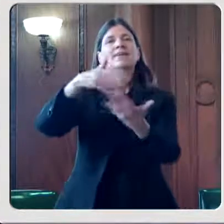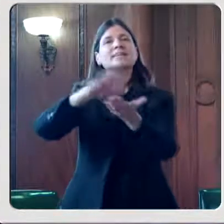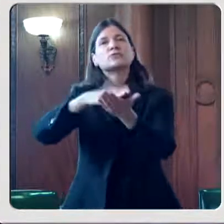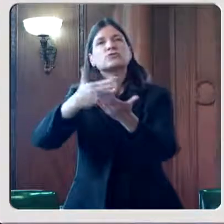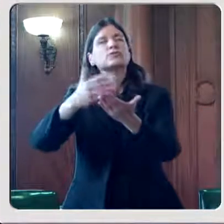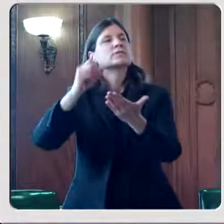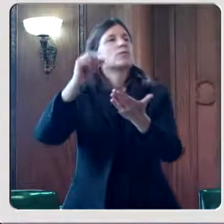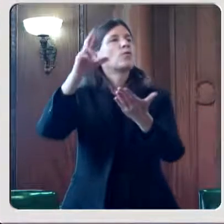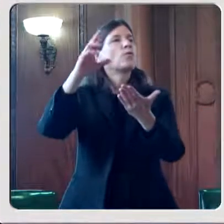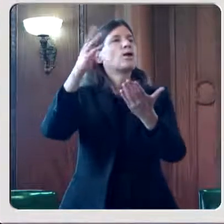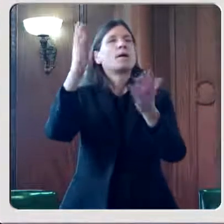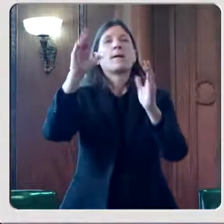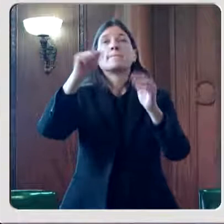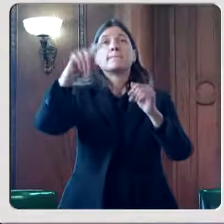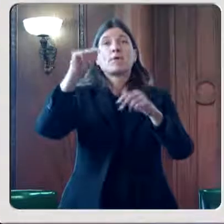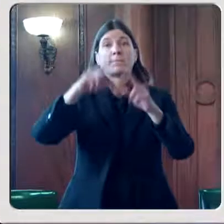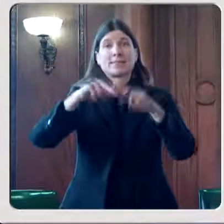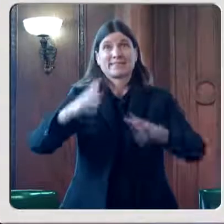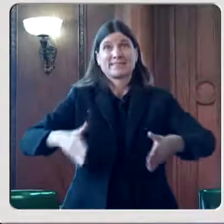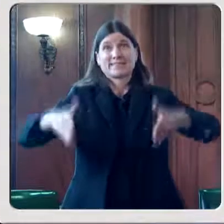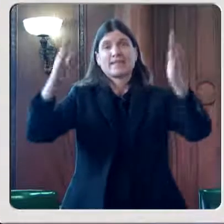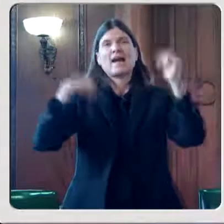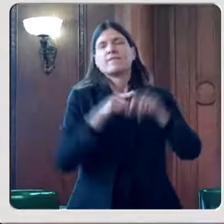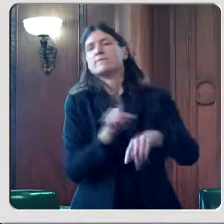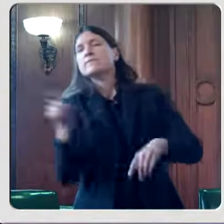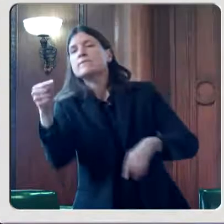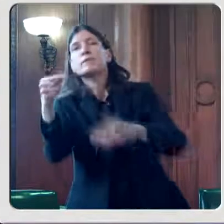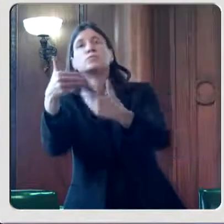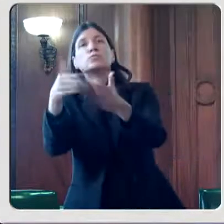masks. That's extremely important.